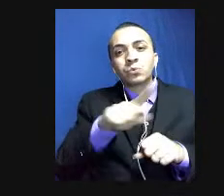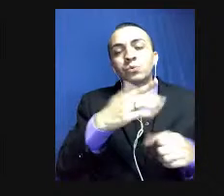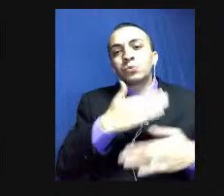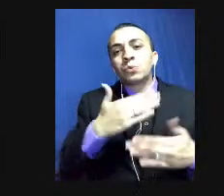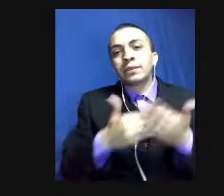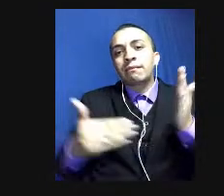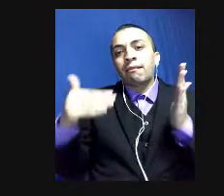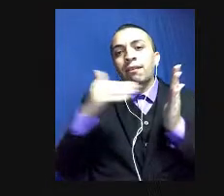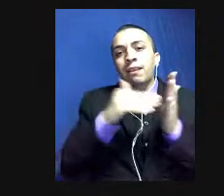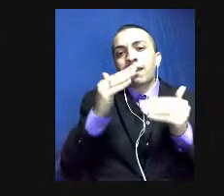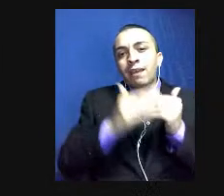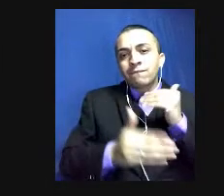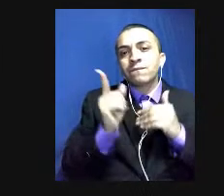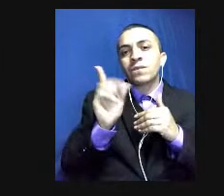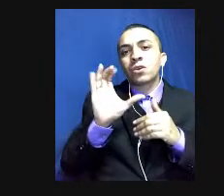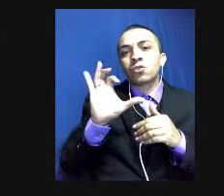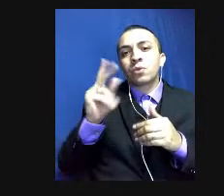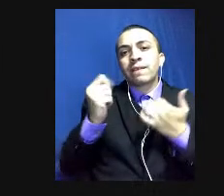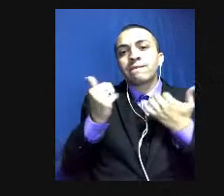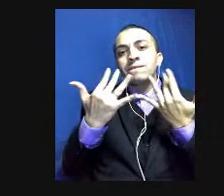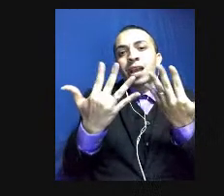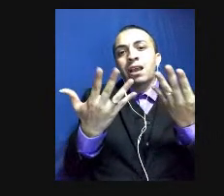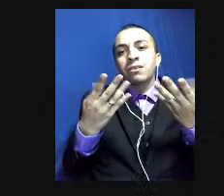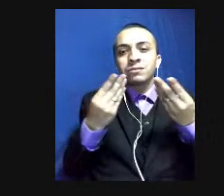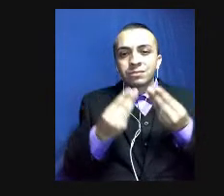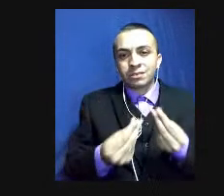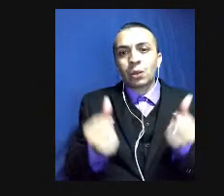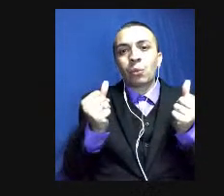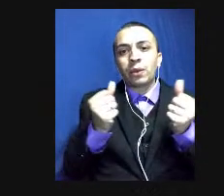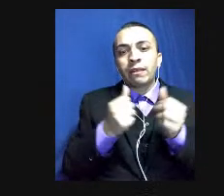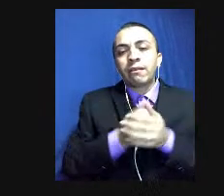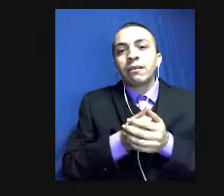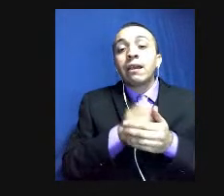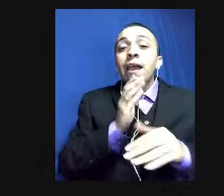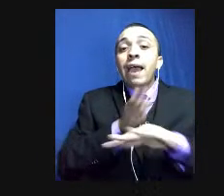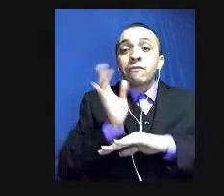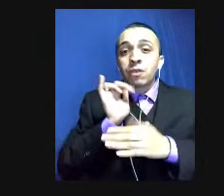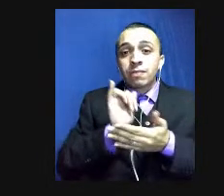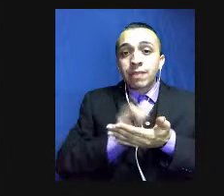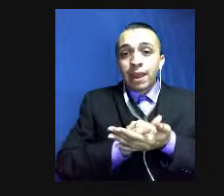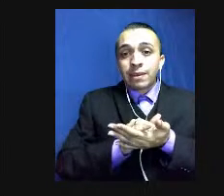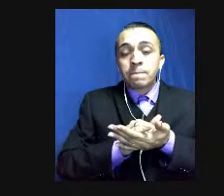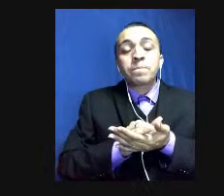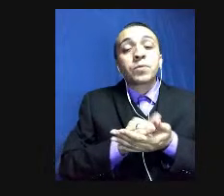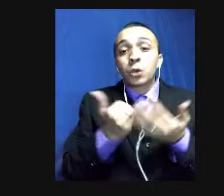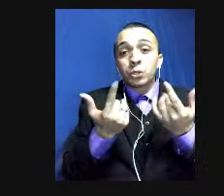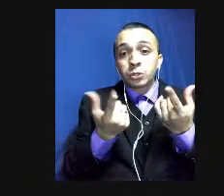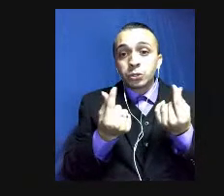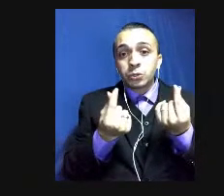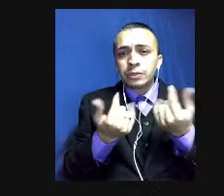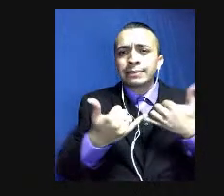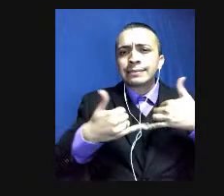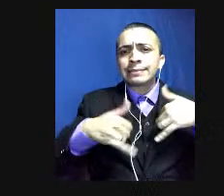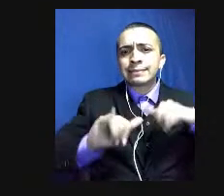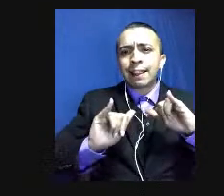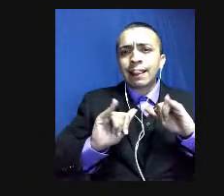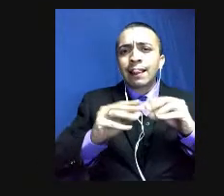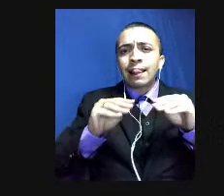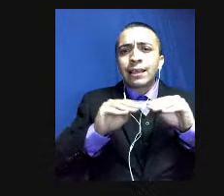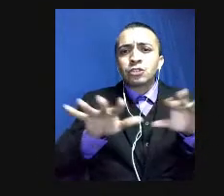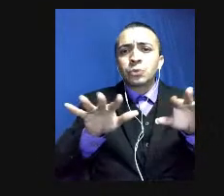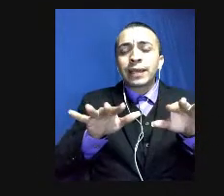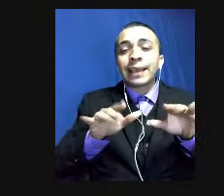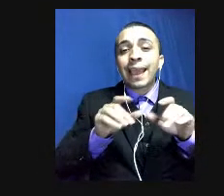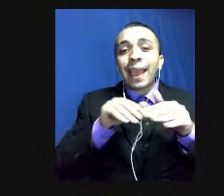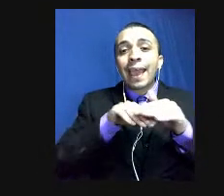creek fire has come through. After that, the next thing is we are still issuing access